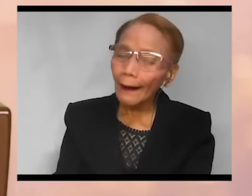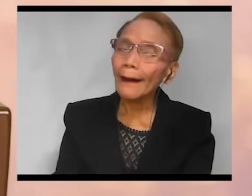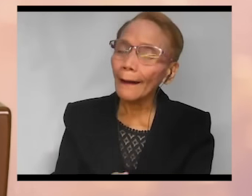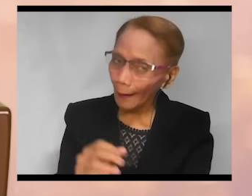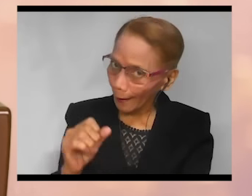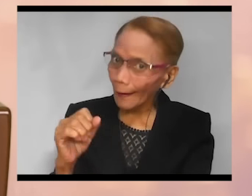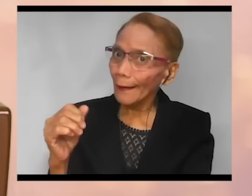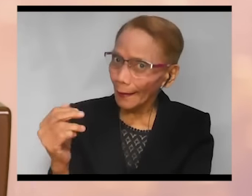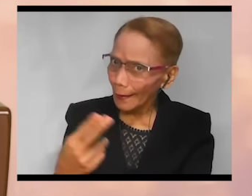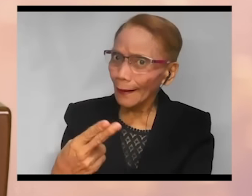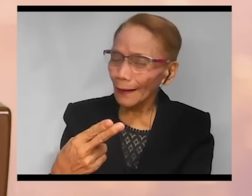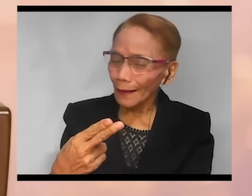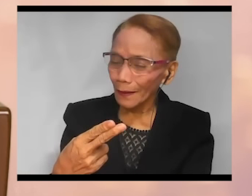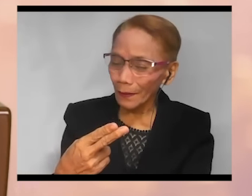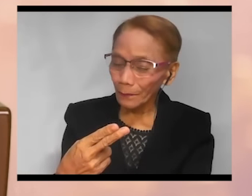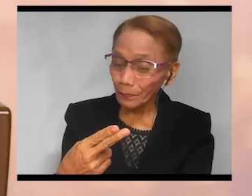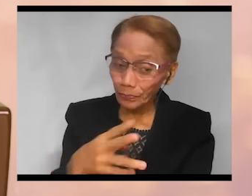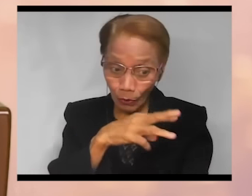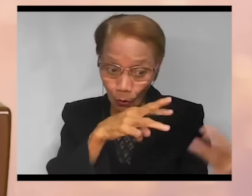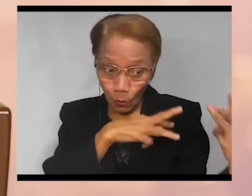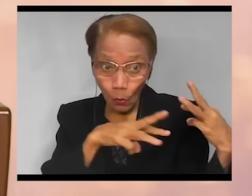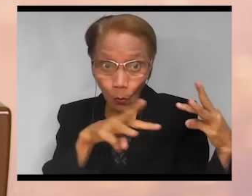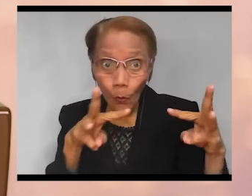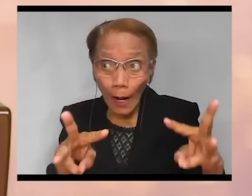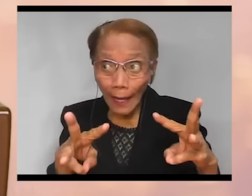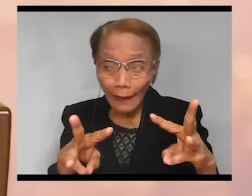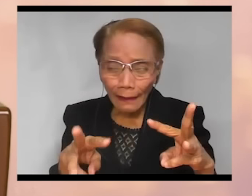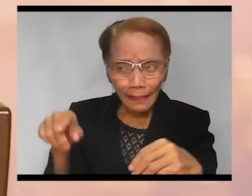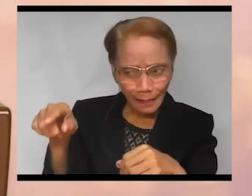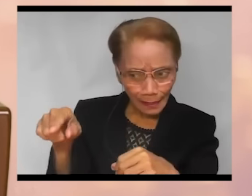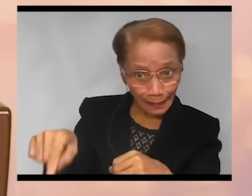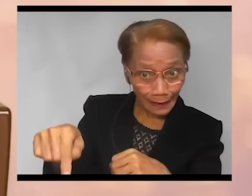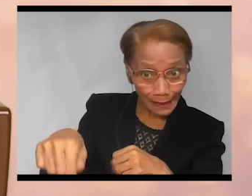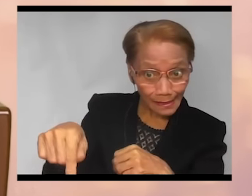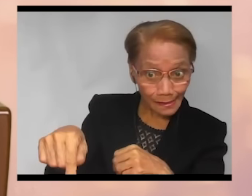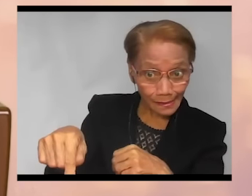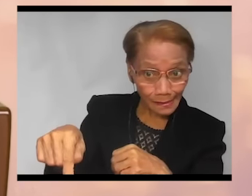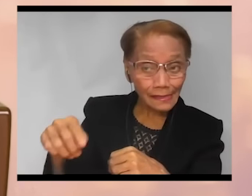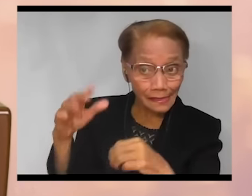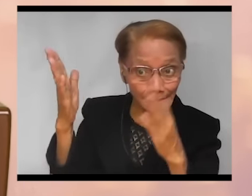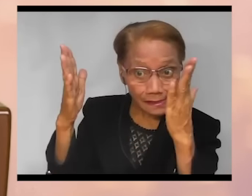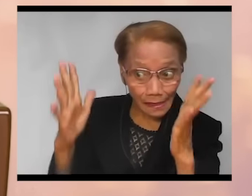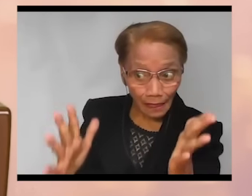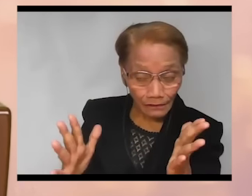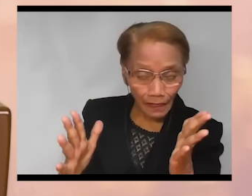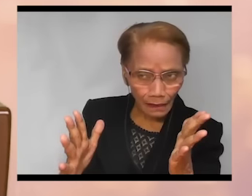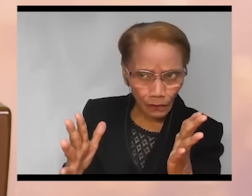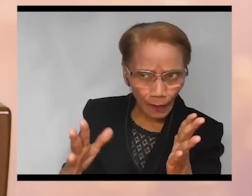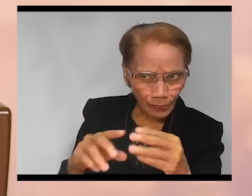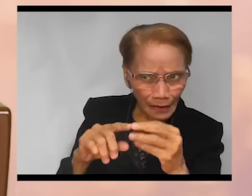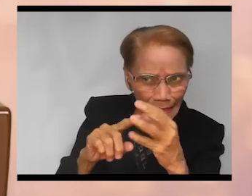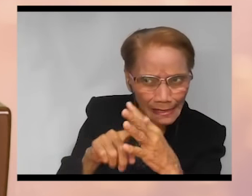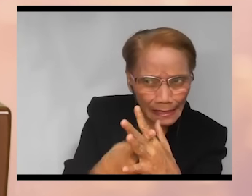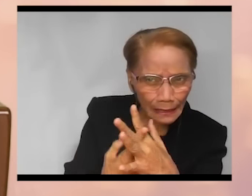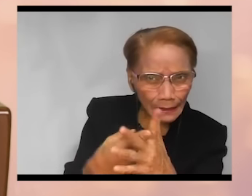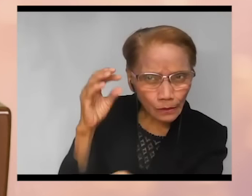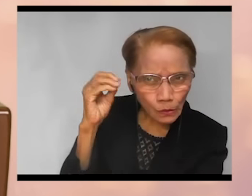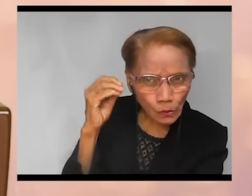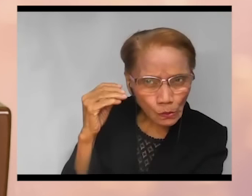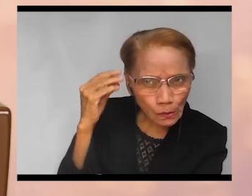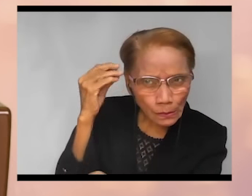Aha. While the servant started calculating, Elisha